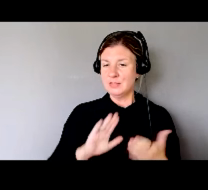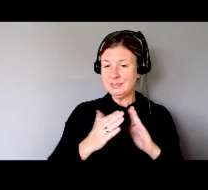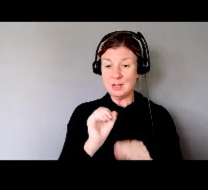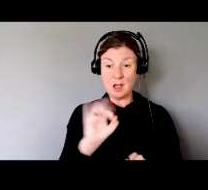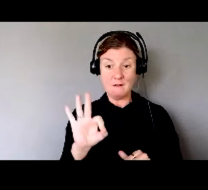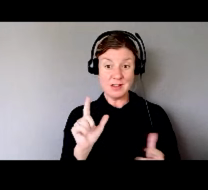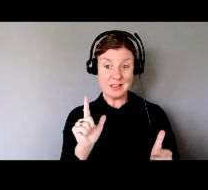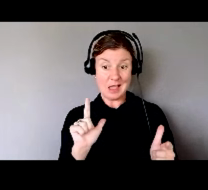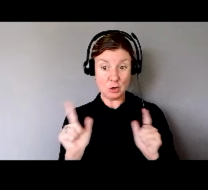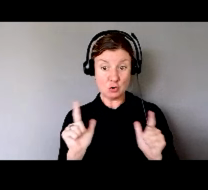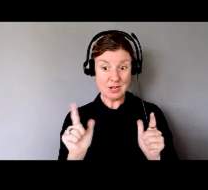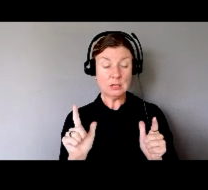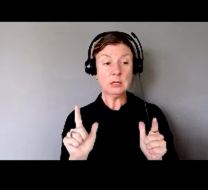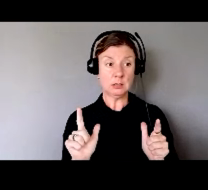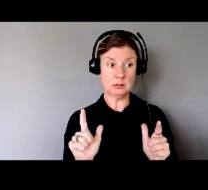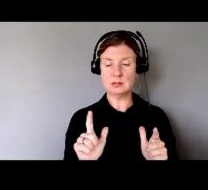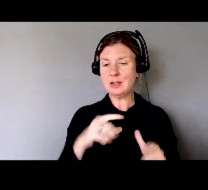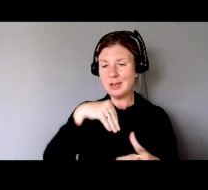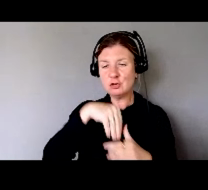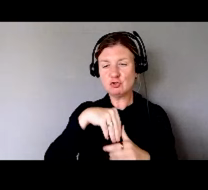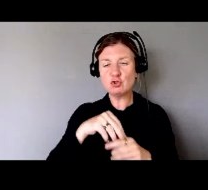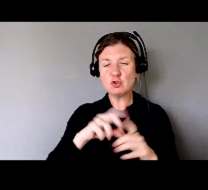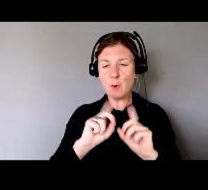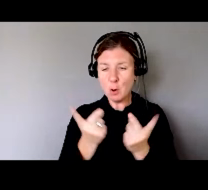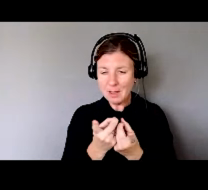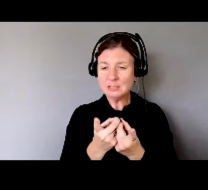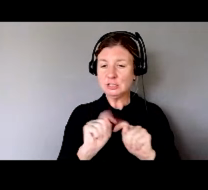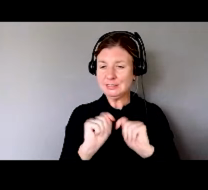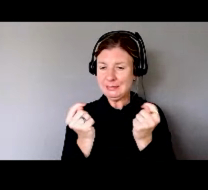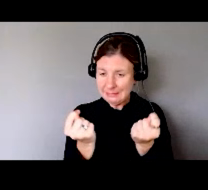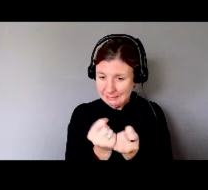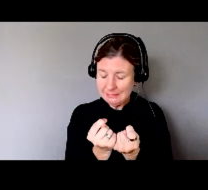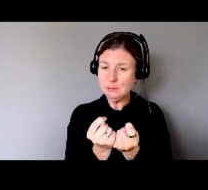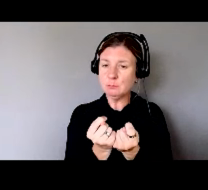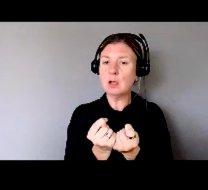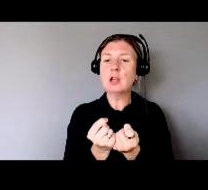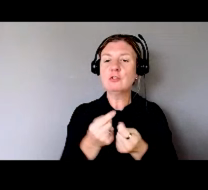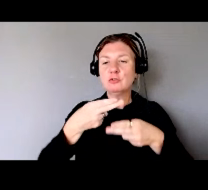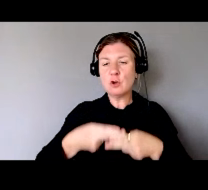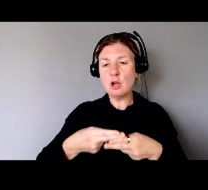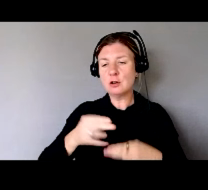interdepartmental public art team, which we refer to as IPAT,